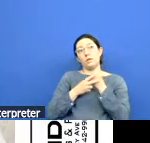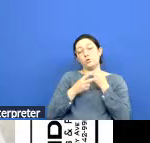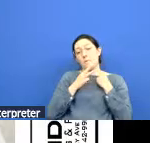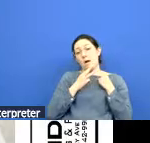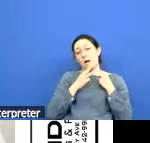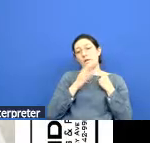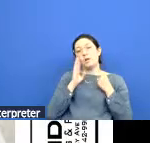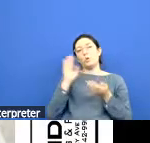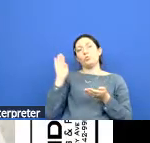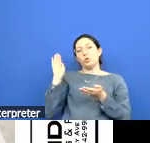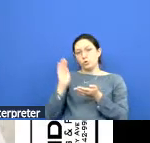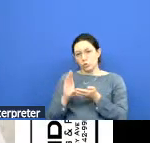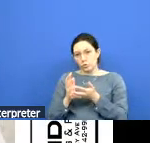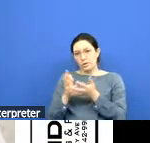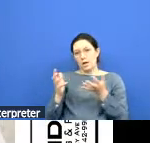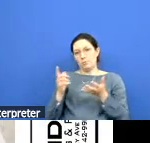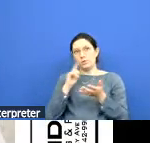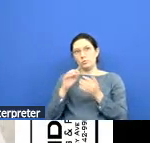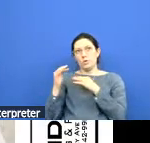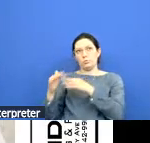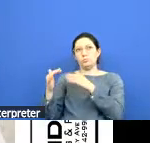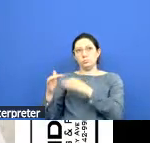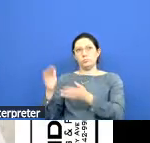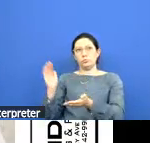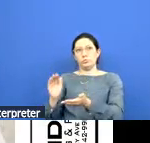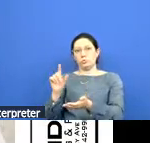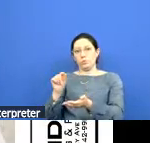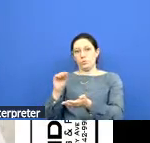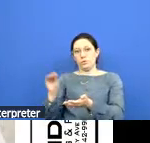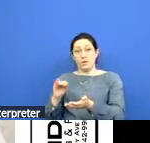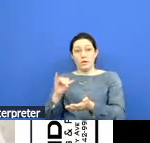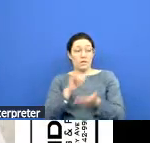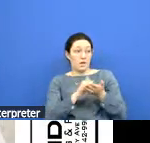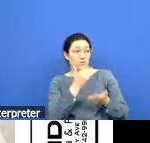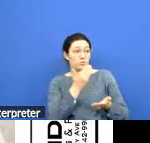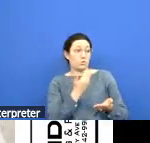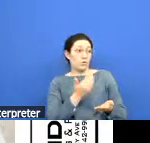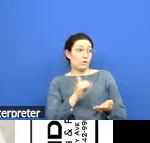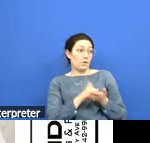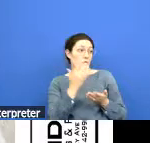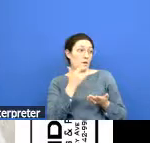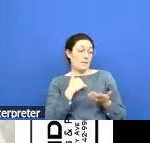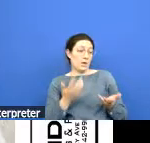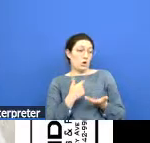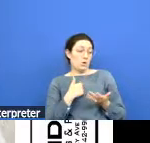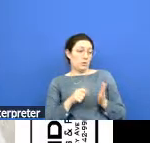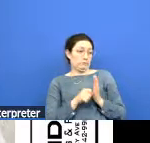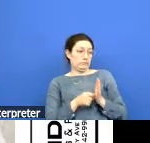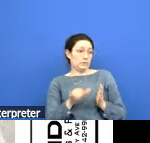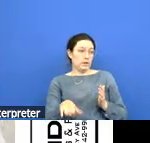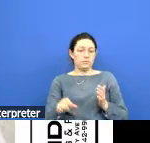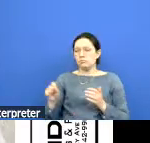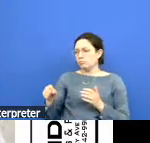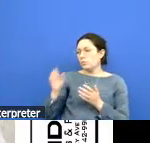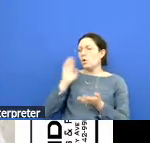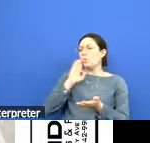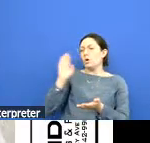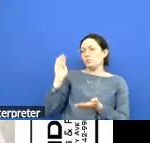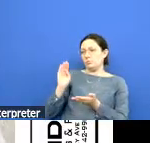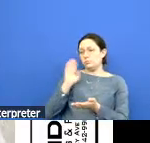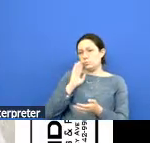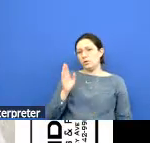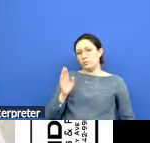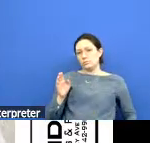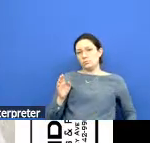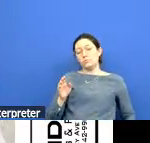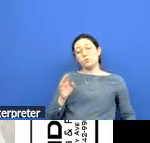water going downstream by 20%. Well, that's good because that's why I'm here. Yeah. I wanted to find out what's going to happen with now, like I said,